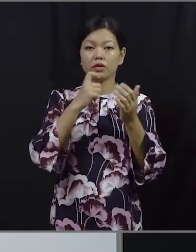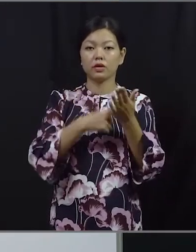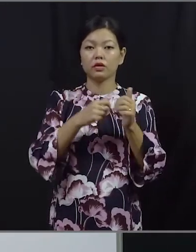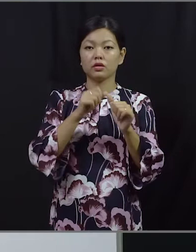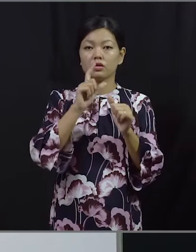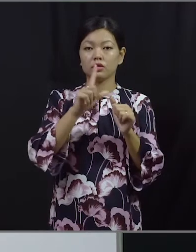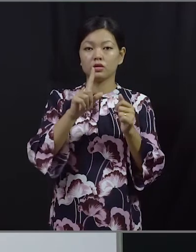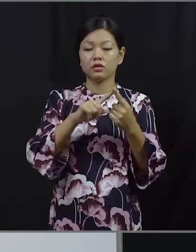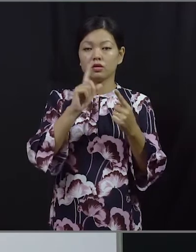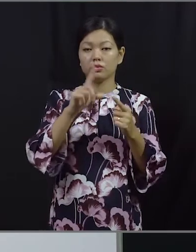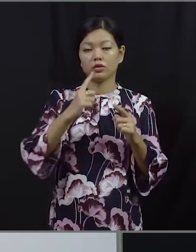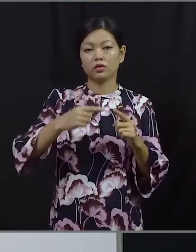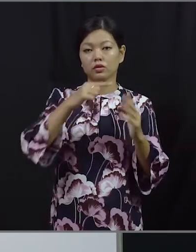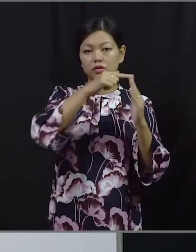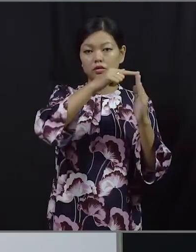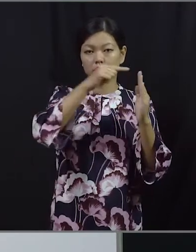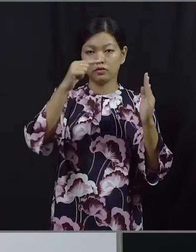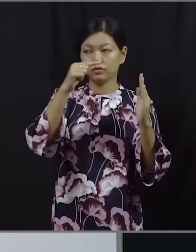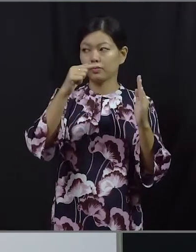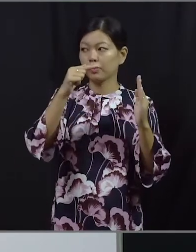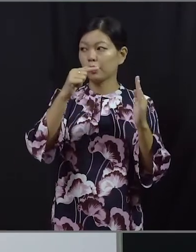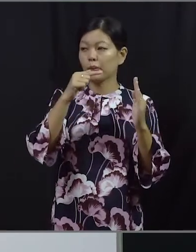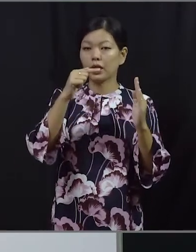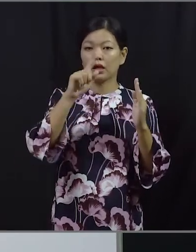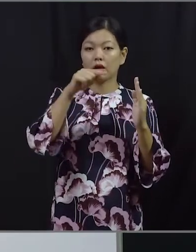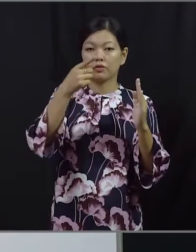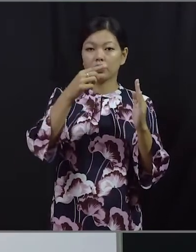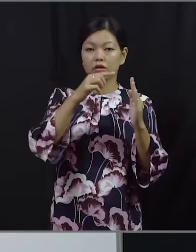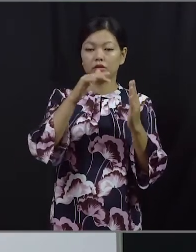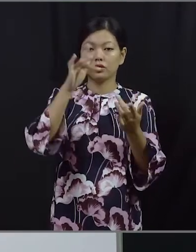And another one will passes through the optical center,